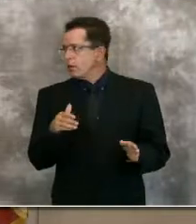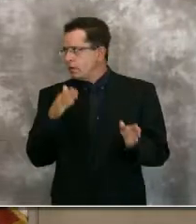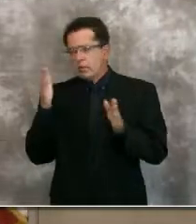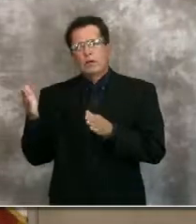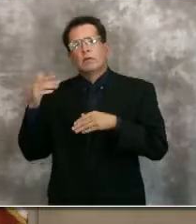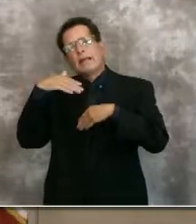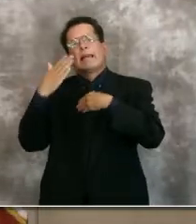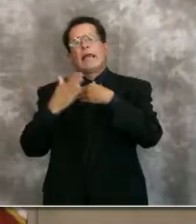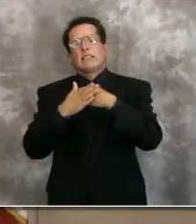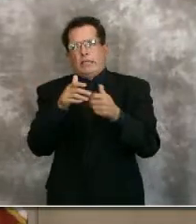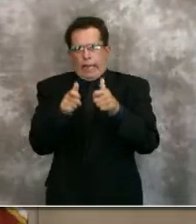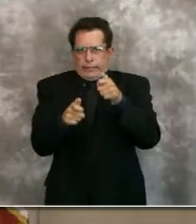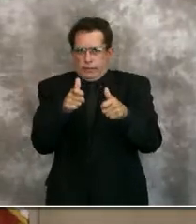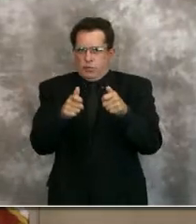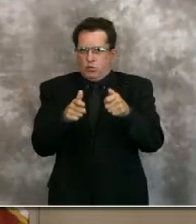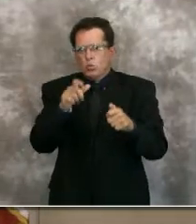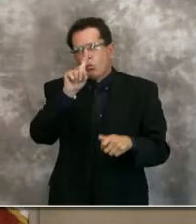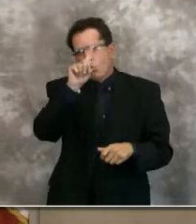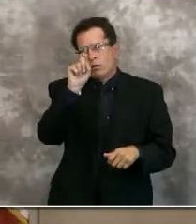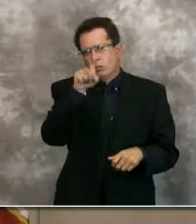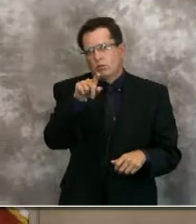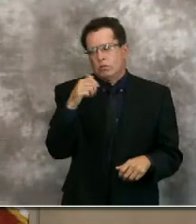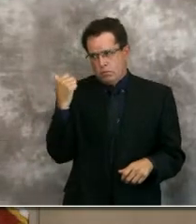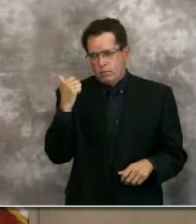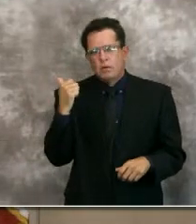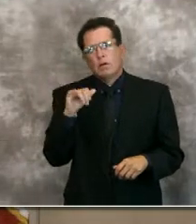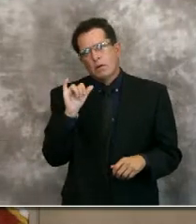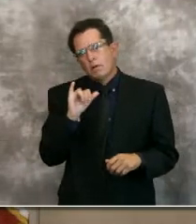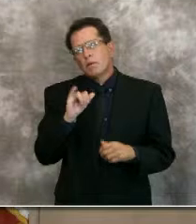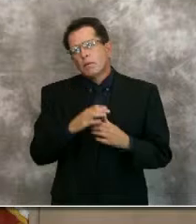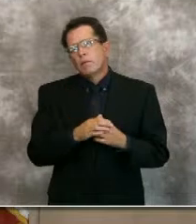This next texted question deals with